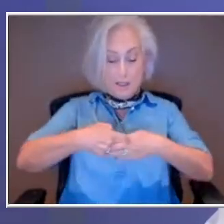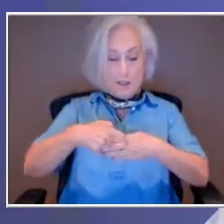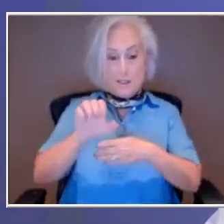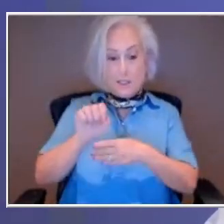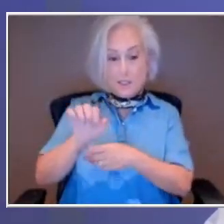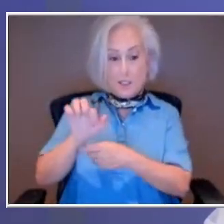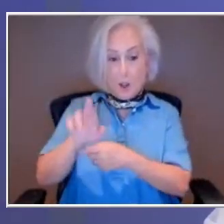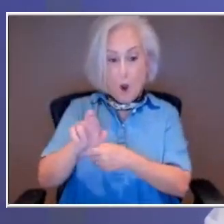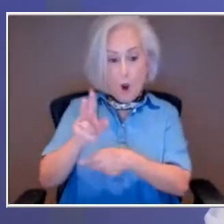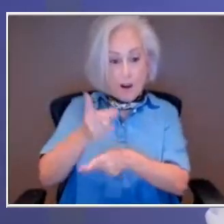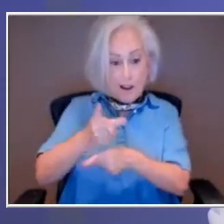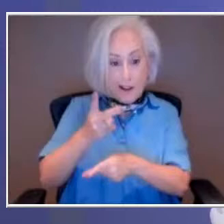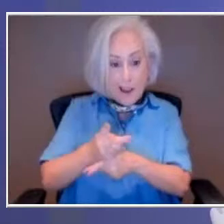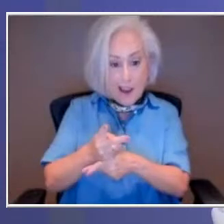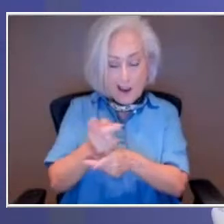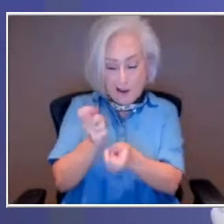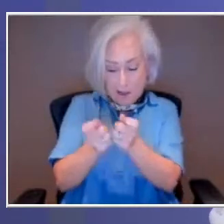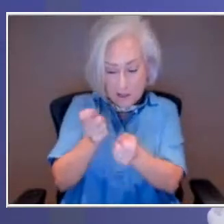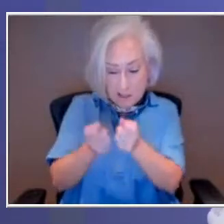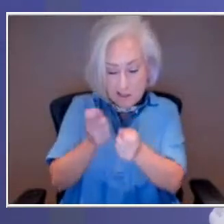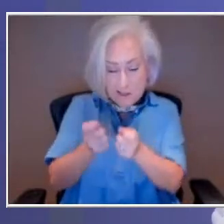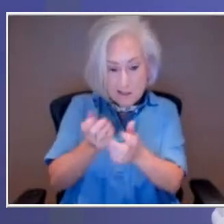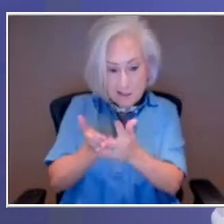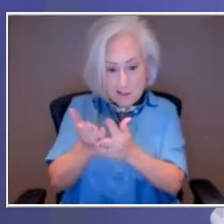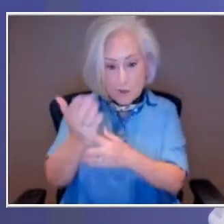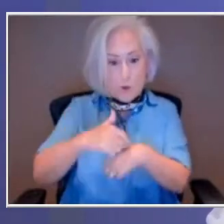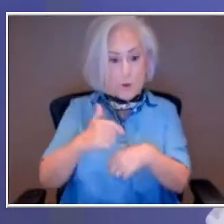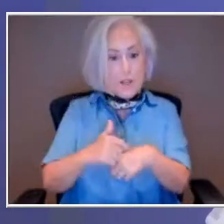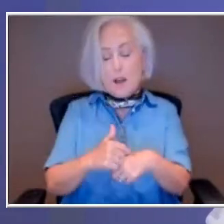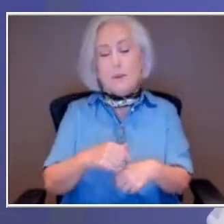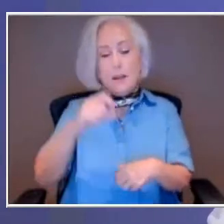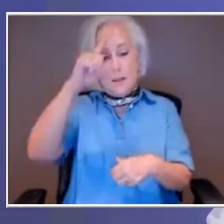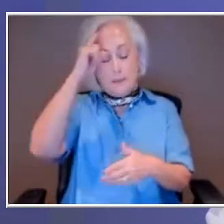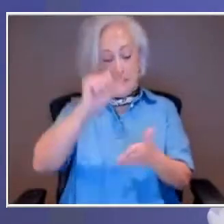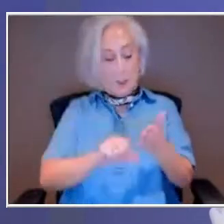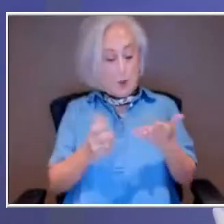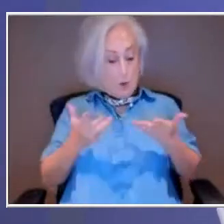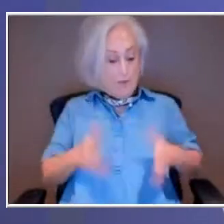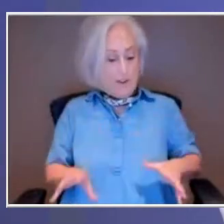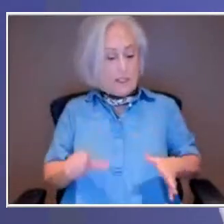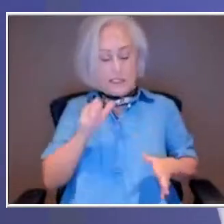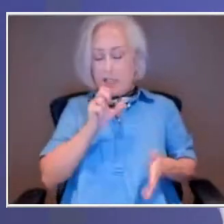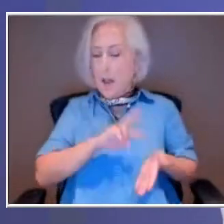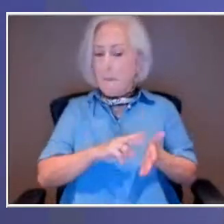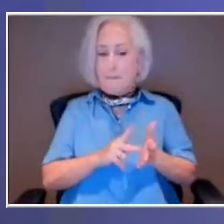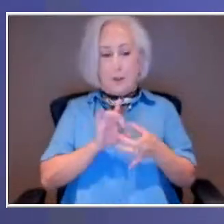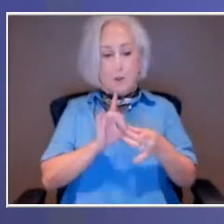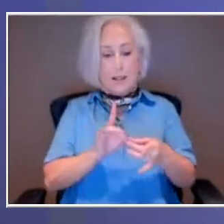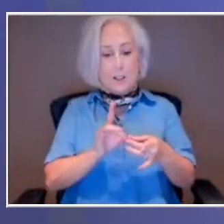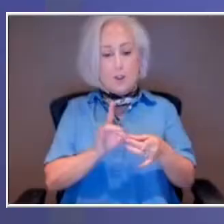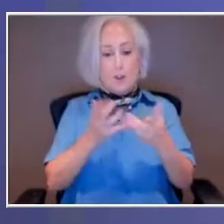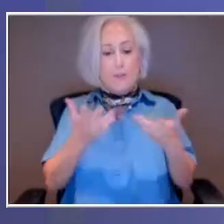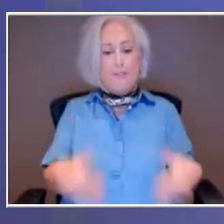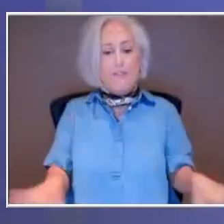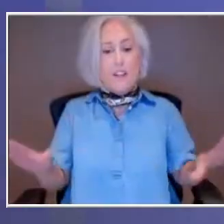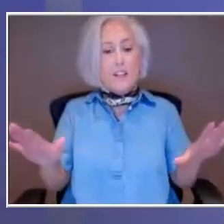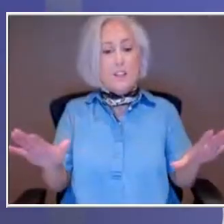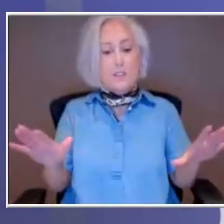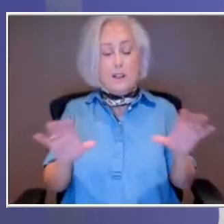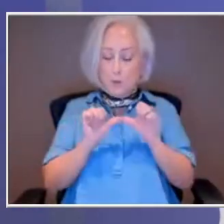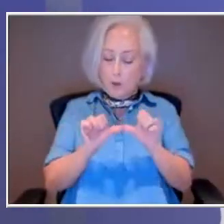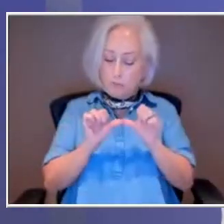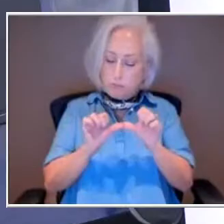over time, and the relationship doesn't end just because the surgery is over. I mean, we stay with our patients for the long road ahead. Could